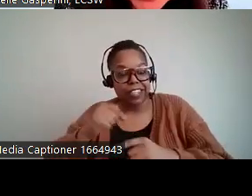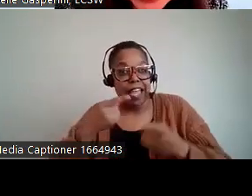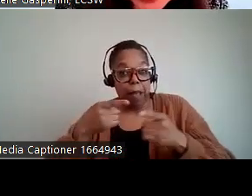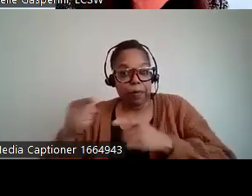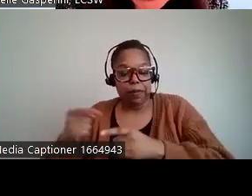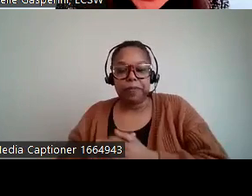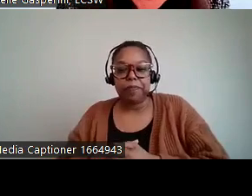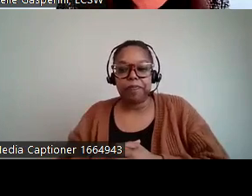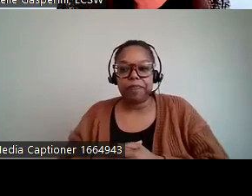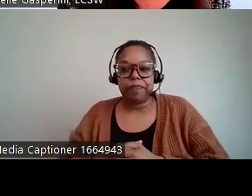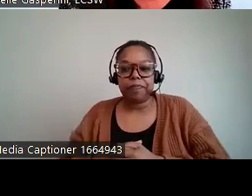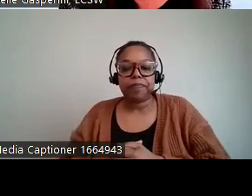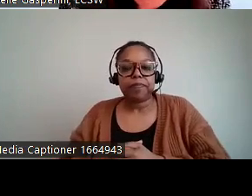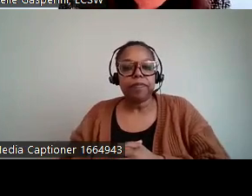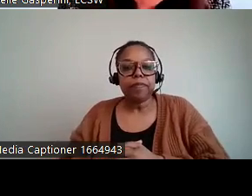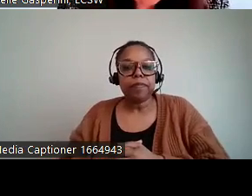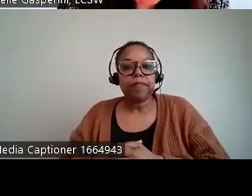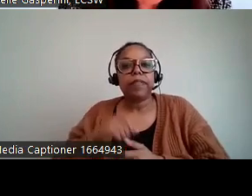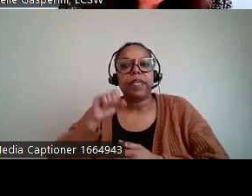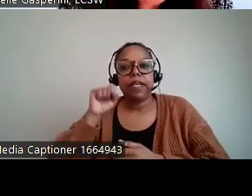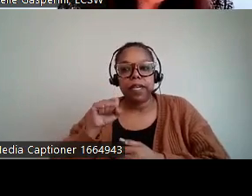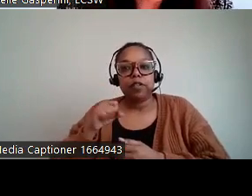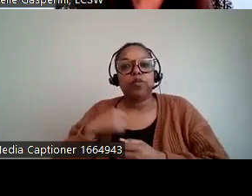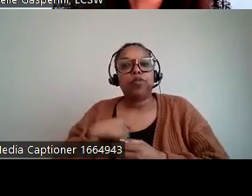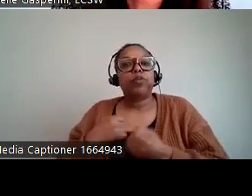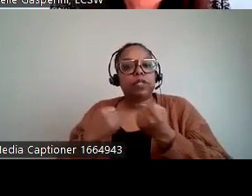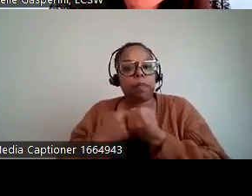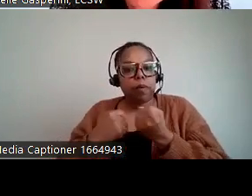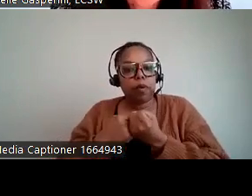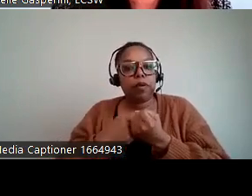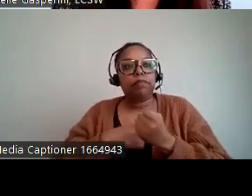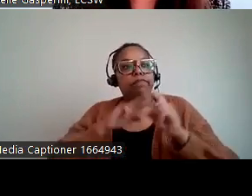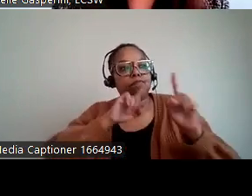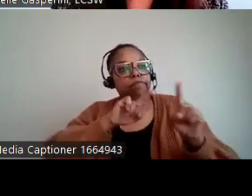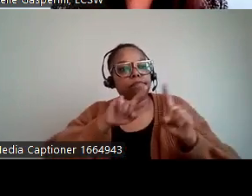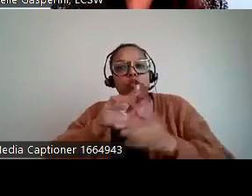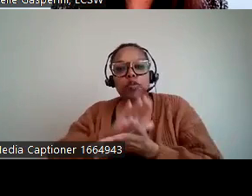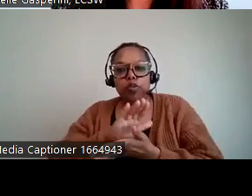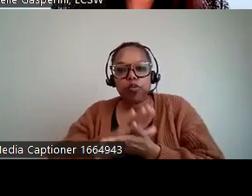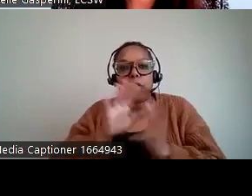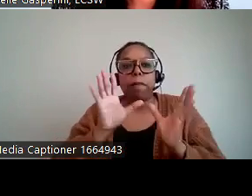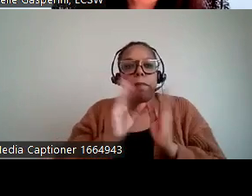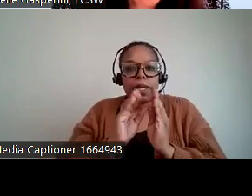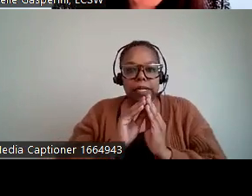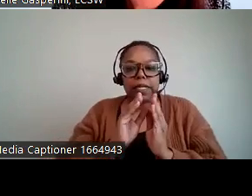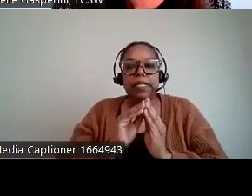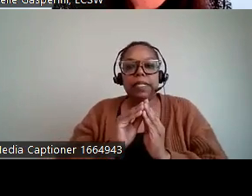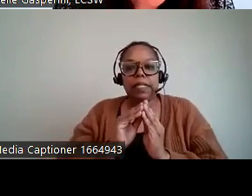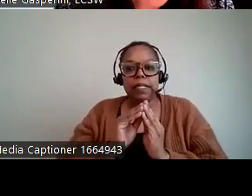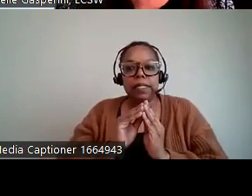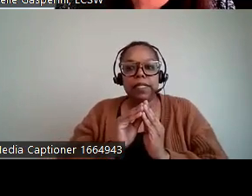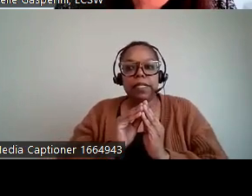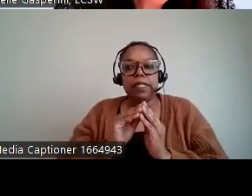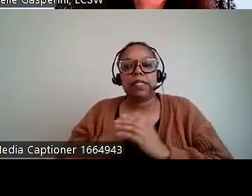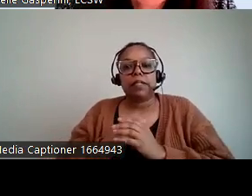And so we do support them. We go to school meetings, we go out and we can do multiple visits, like Tim was saying too.